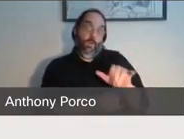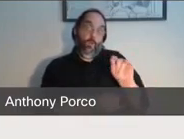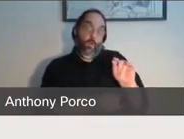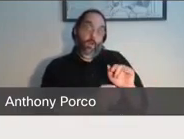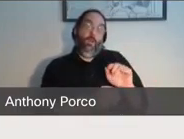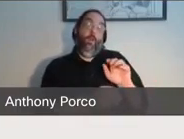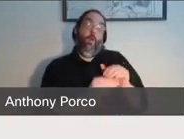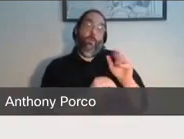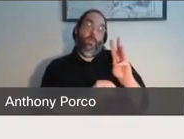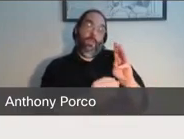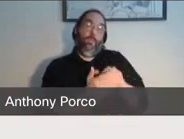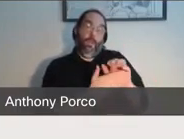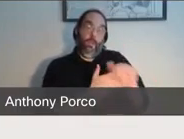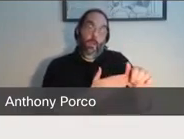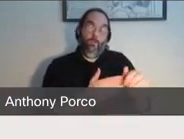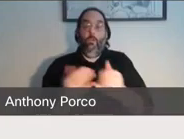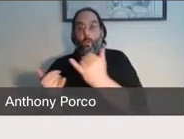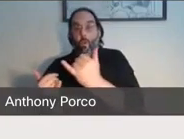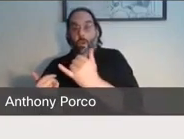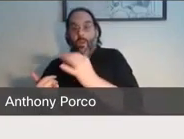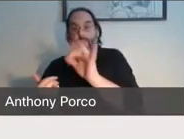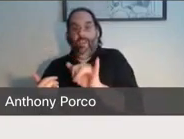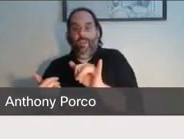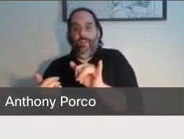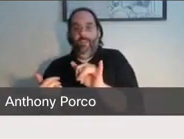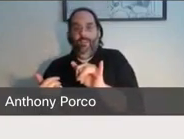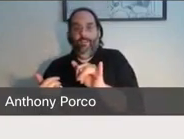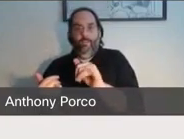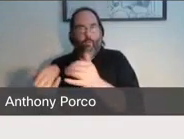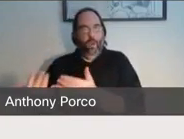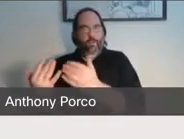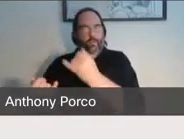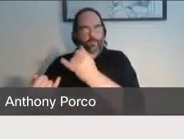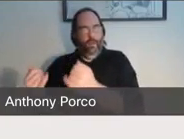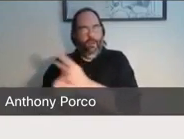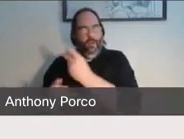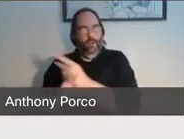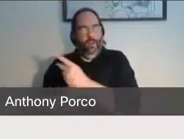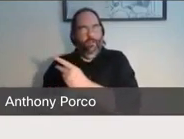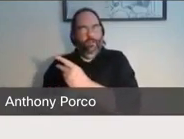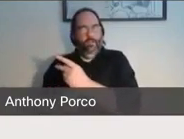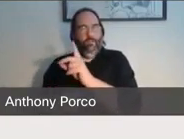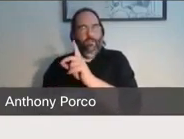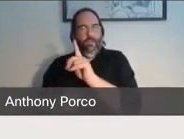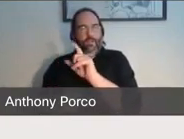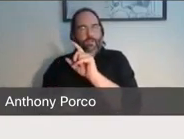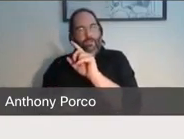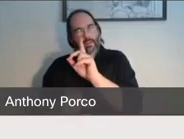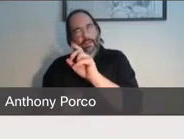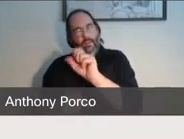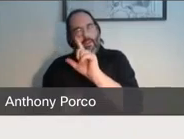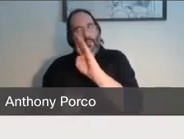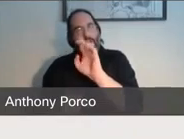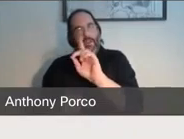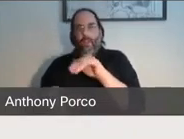$6 million. For our current fiscal year, we are awaiting final calculations from DSLBD, but we expect to be on